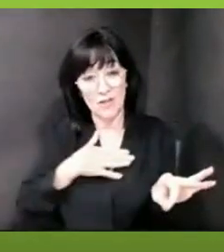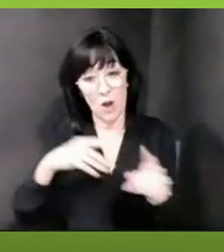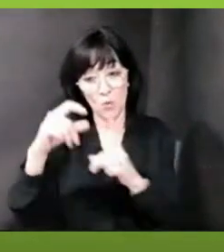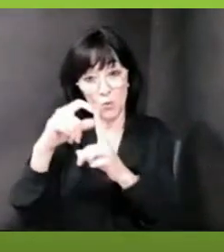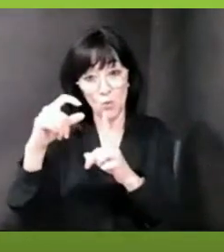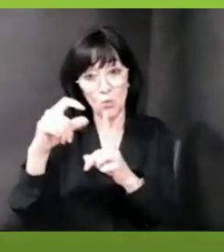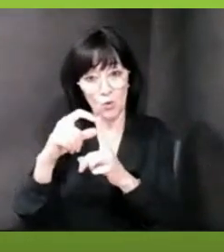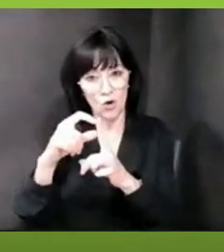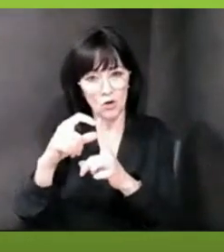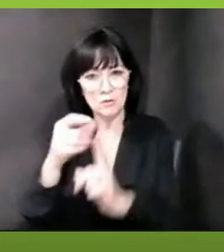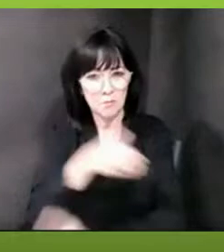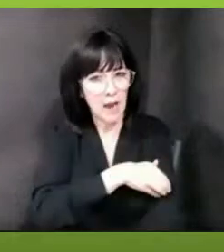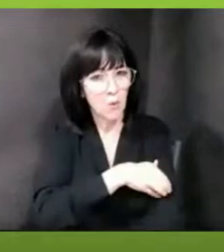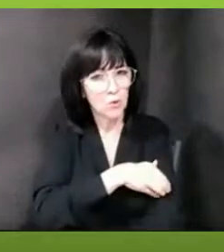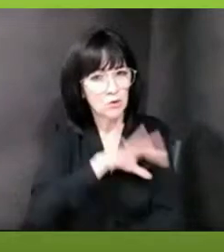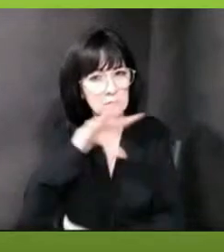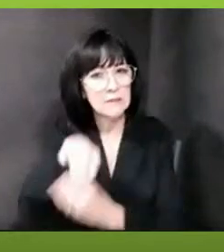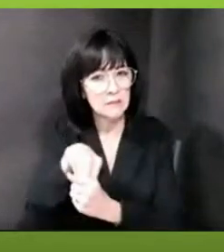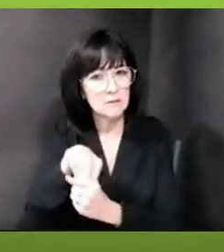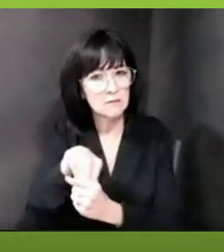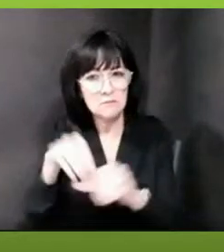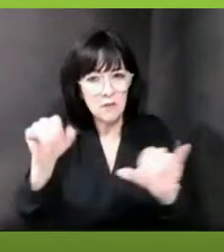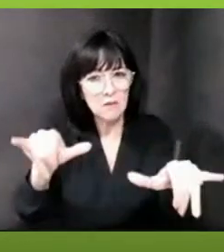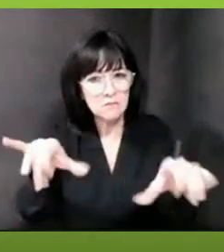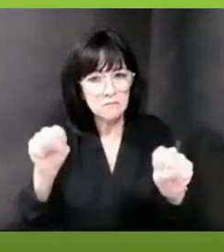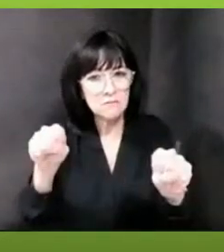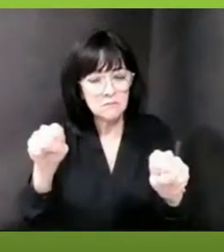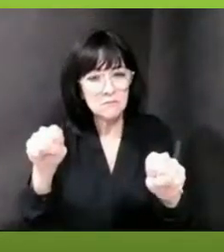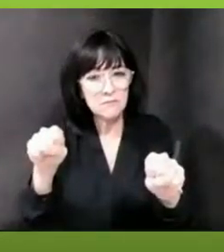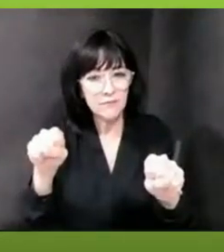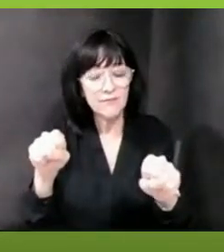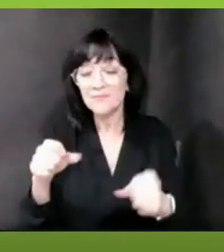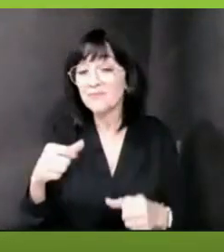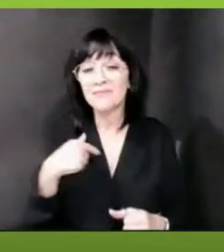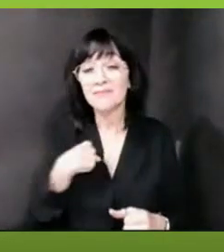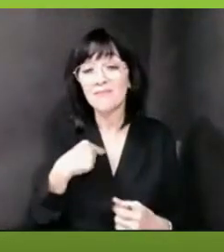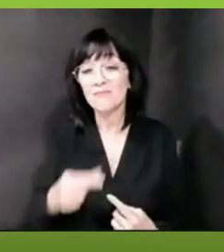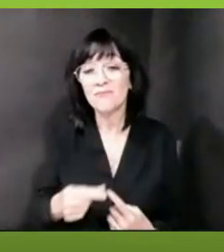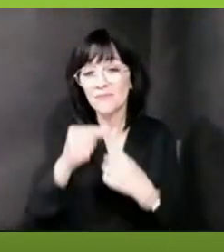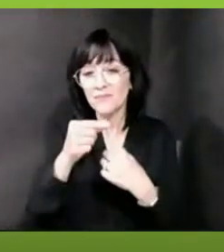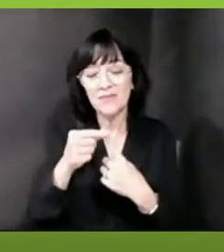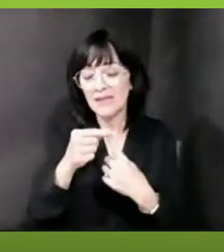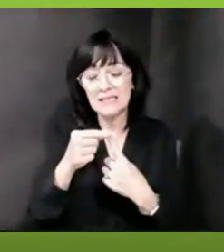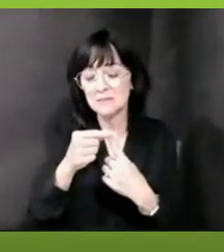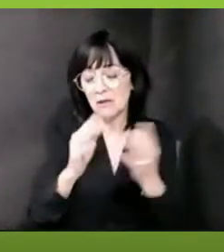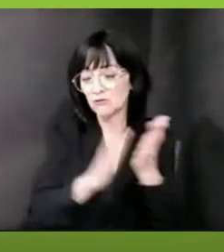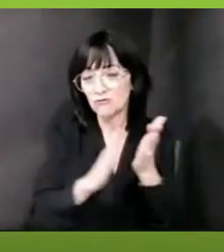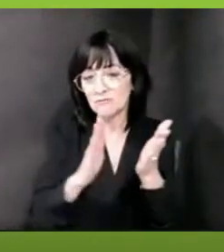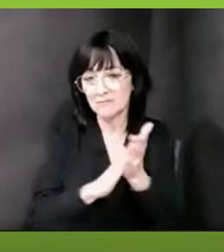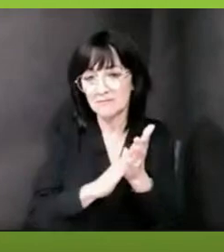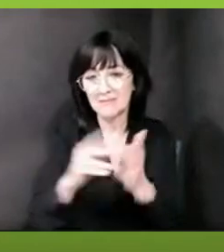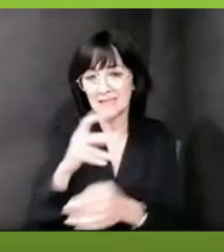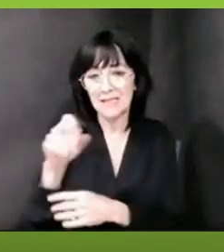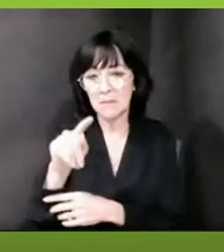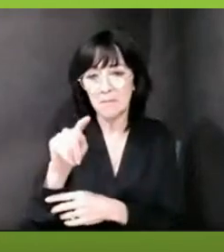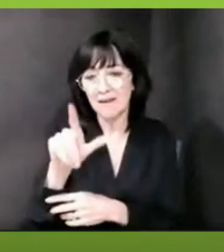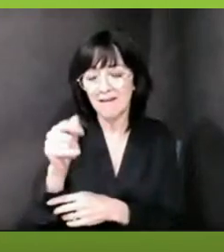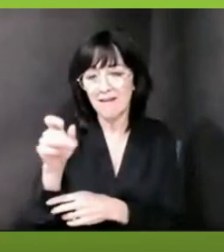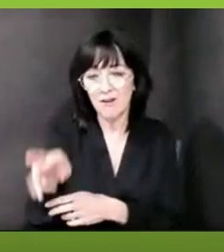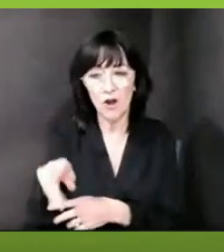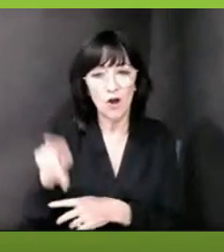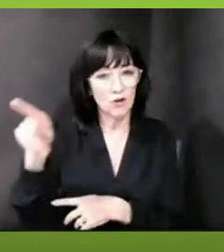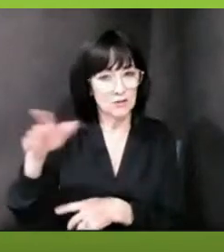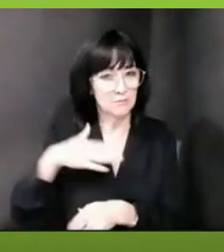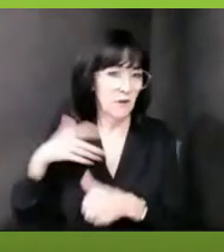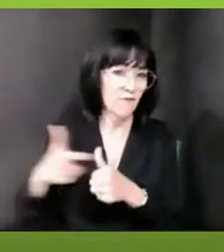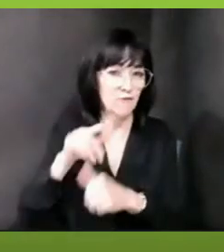right? And I'm going to give him a special shout out because Pete Leiter, he was my principal, my first principal then, and he is